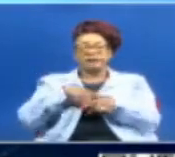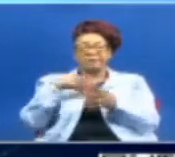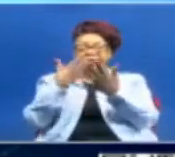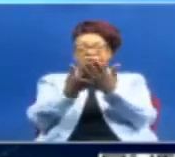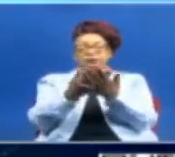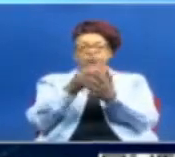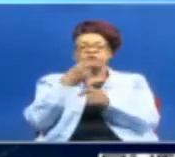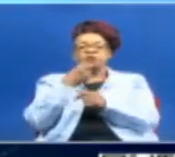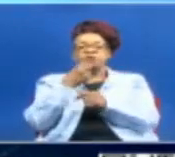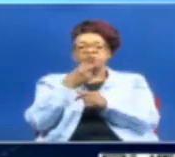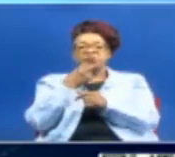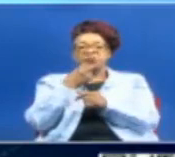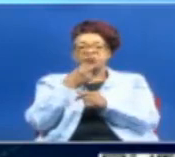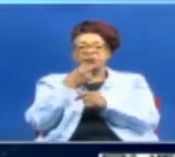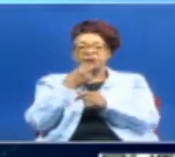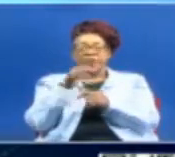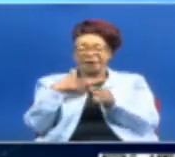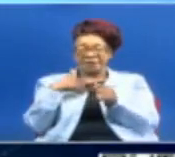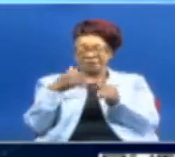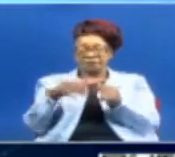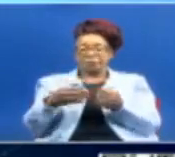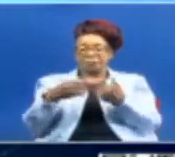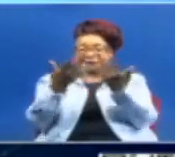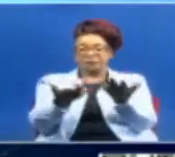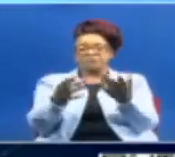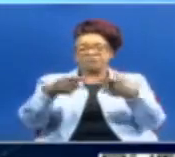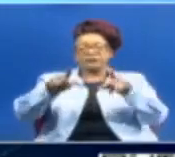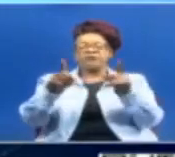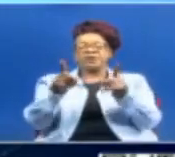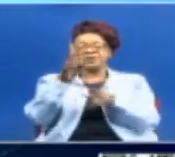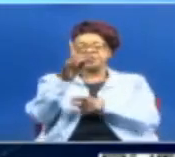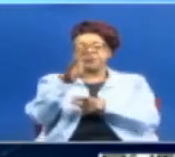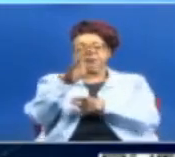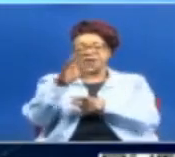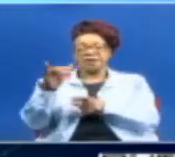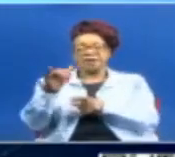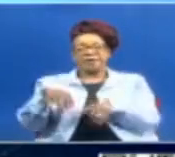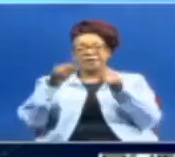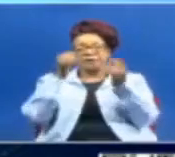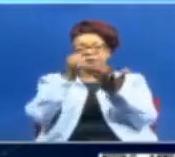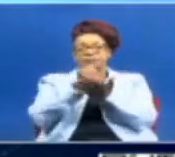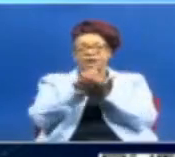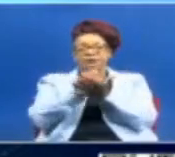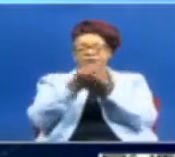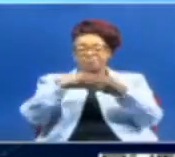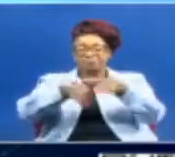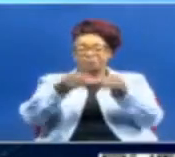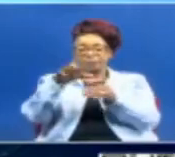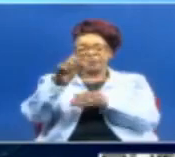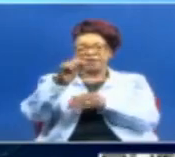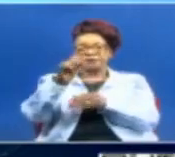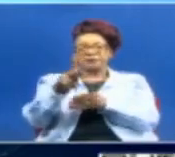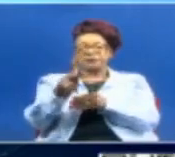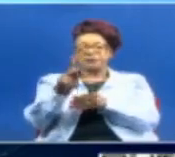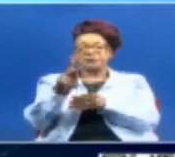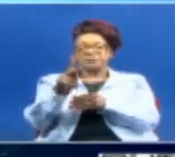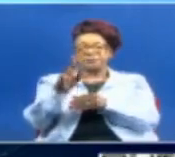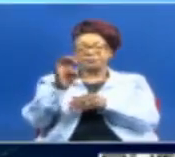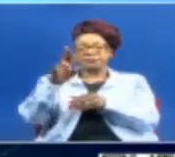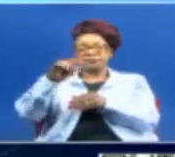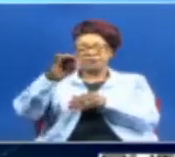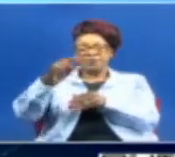Tuesday, after he presented himself at the Directorate of Criminal Investigations headquarters. This according to the Law Society of Kenya President Eric Theory,